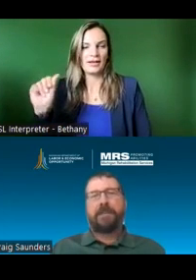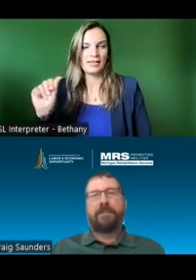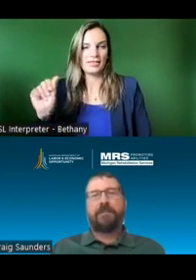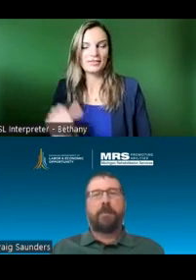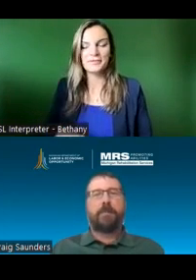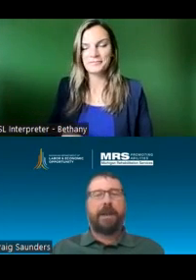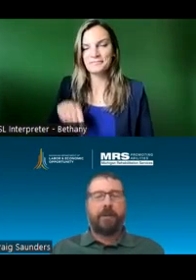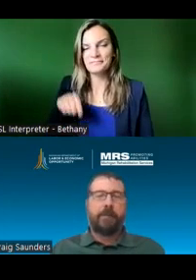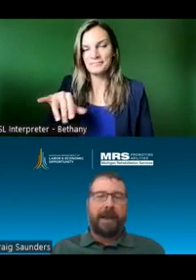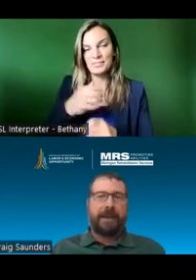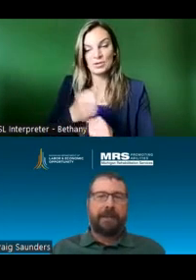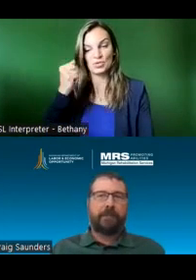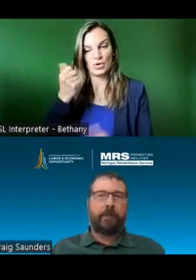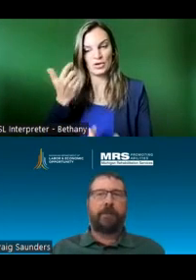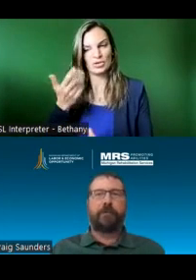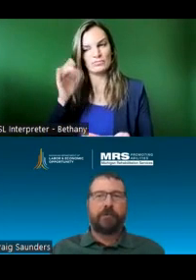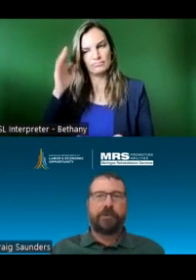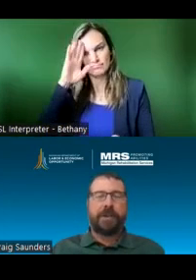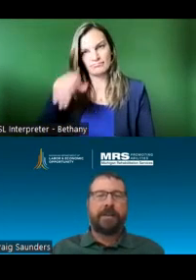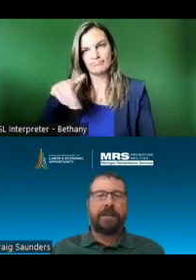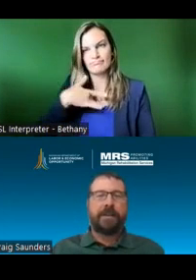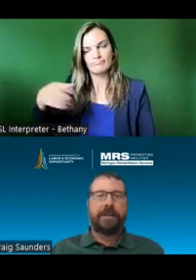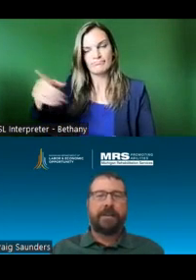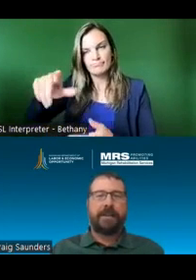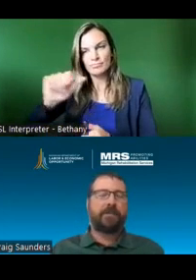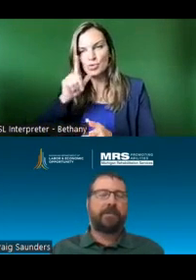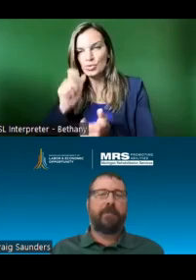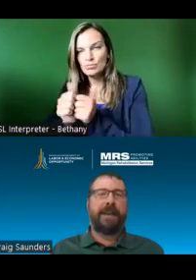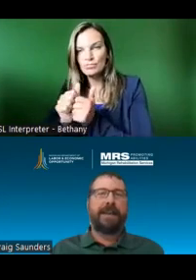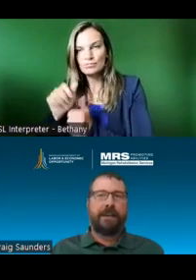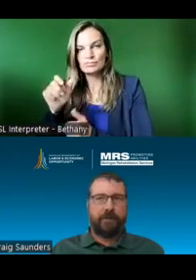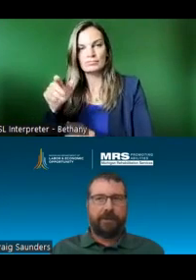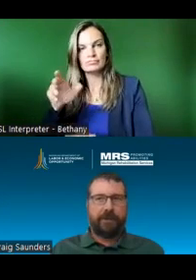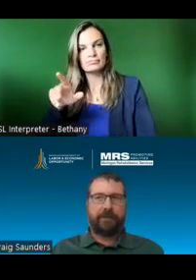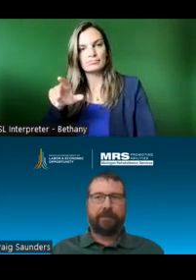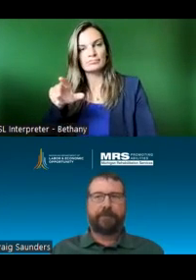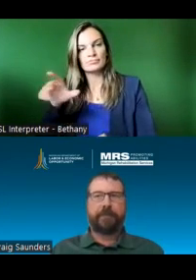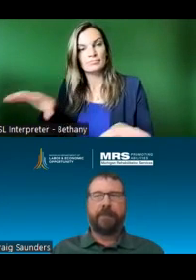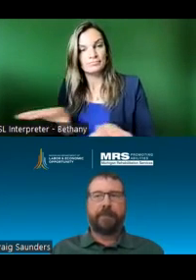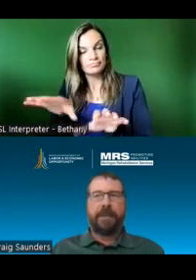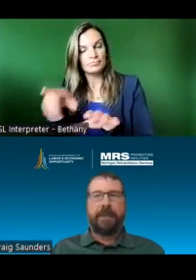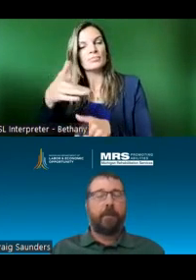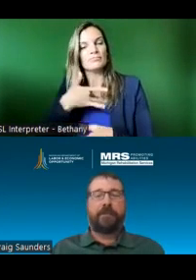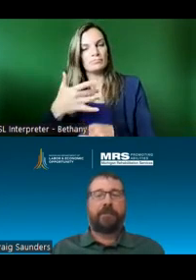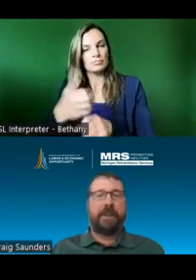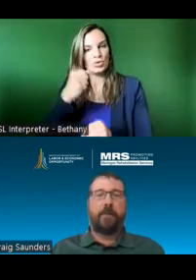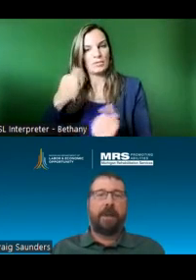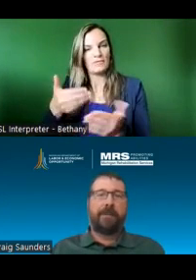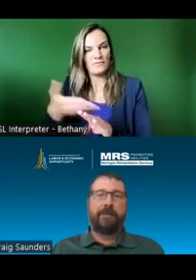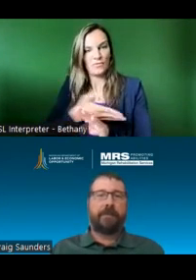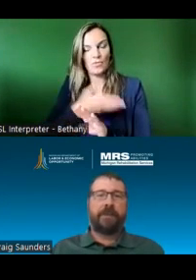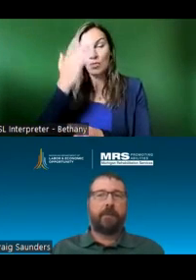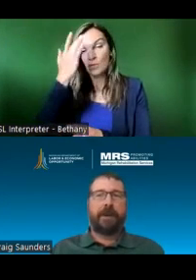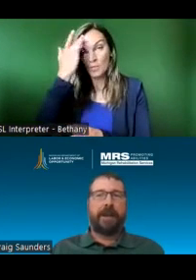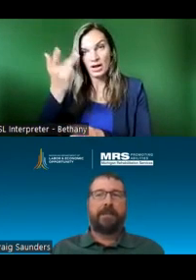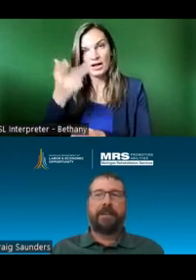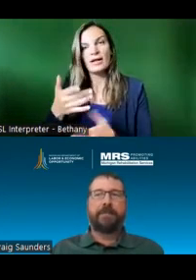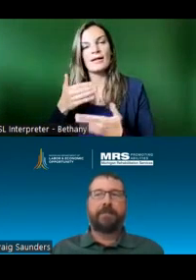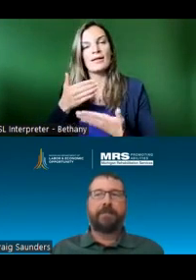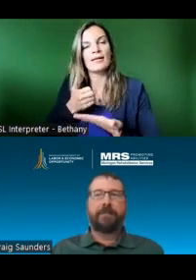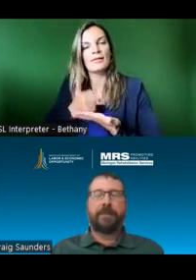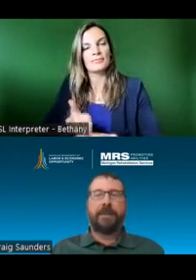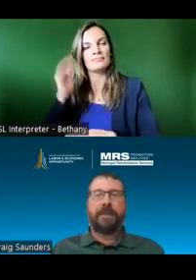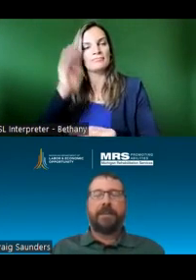helps athletes to prepare their bodies for exertion and to prevent injuries. It works the same way for a telework